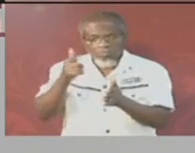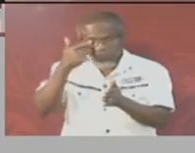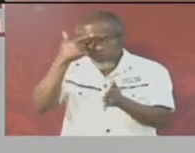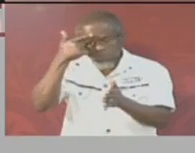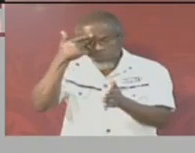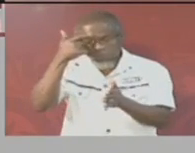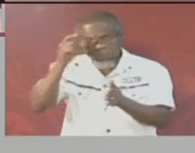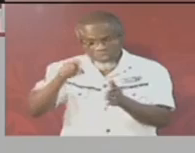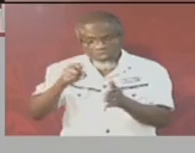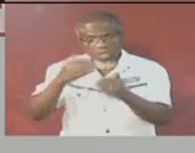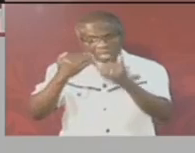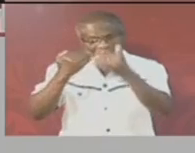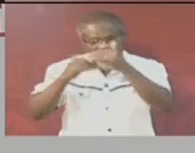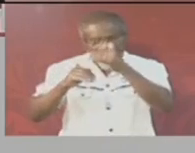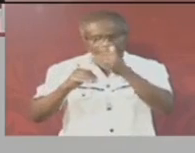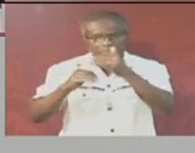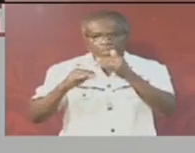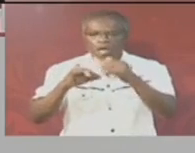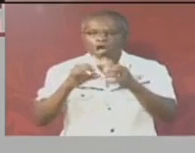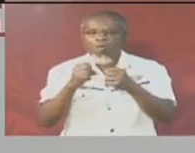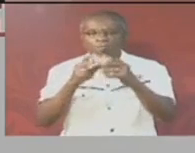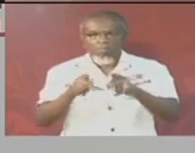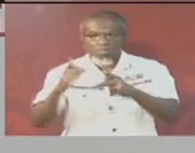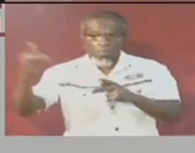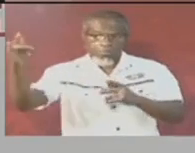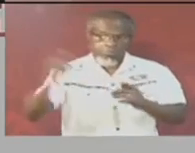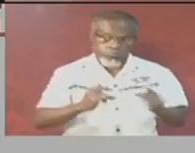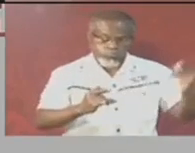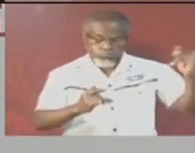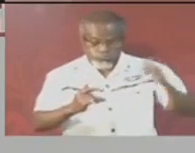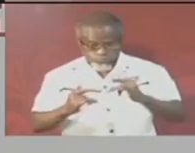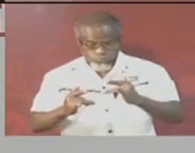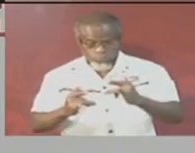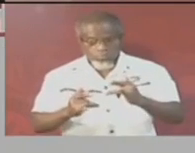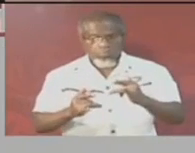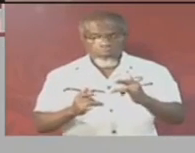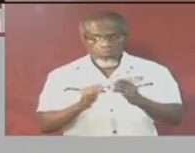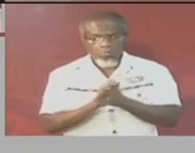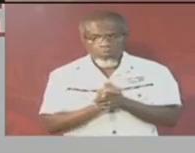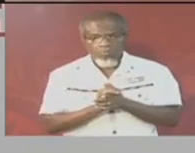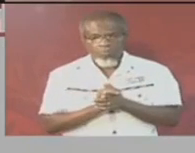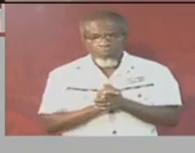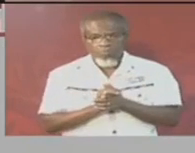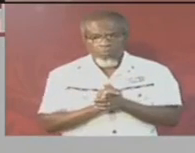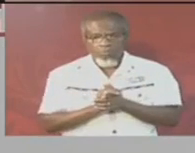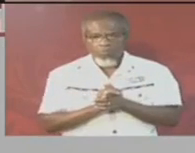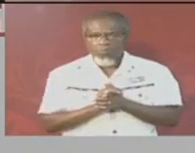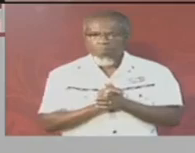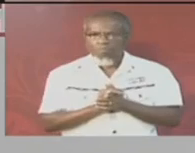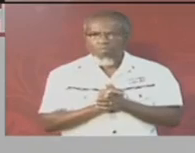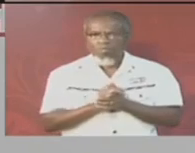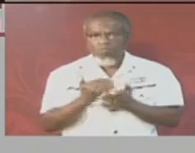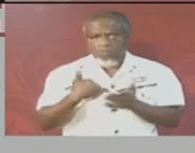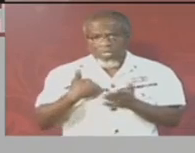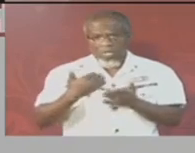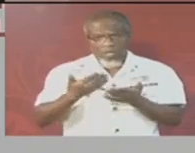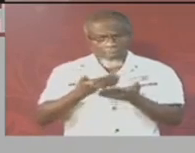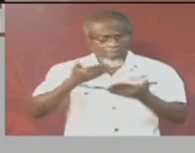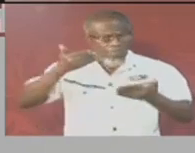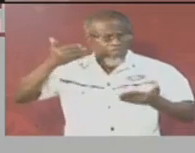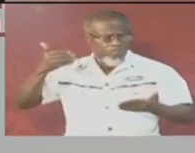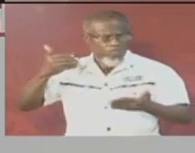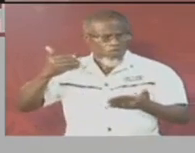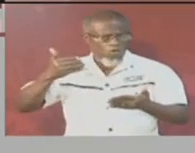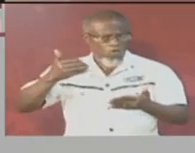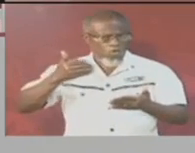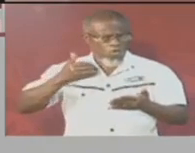these controls are maintained. I am aware from my briefing with Minister Young that we have had hundreds